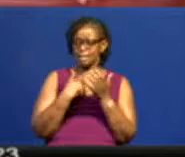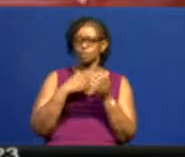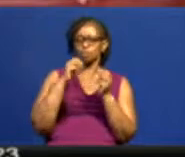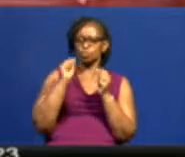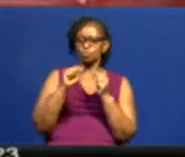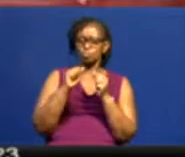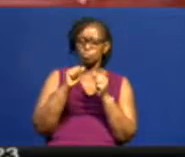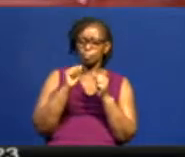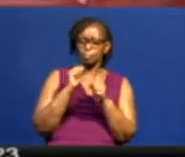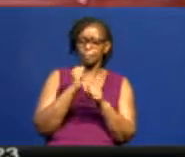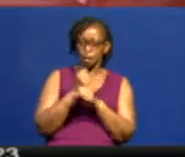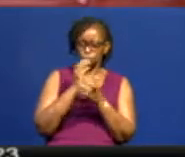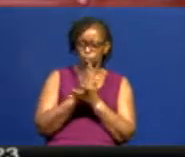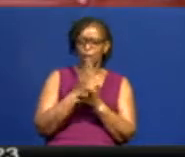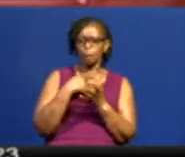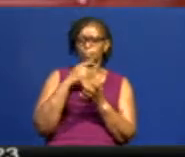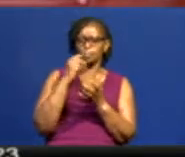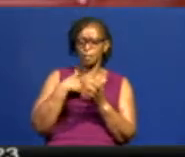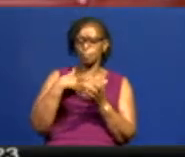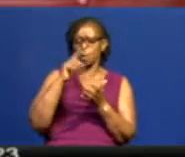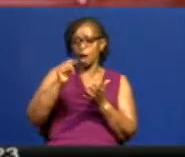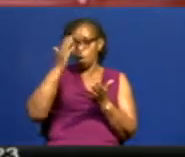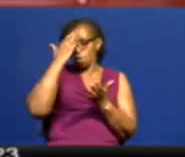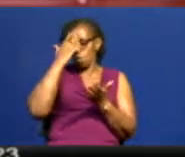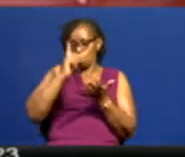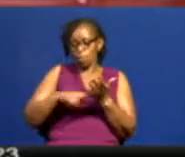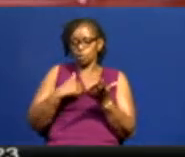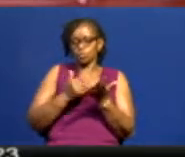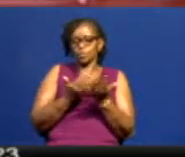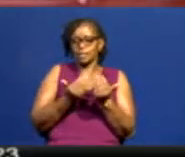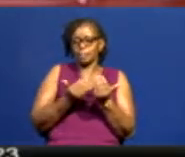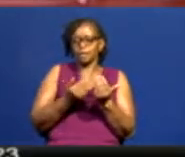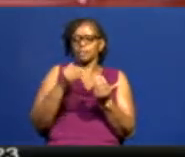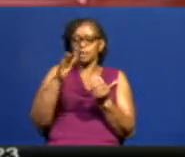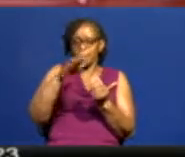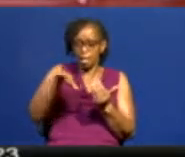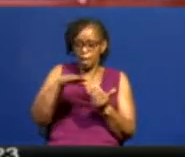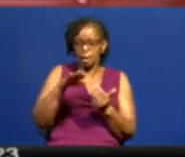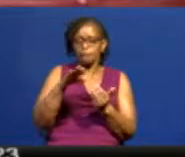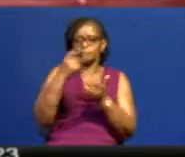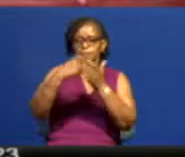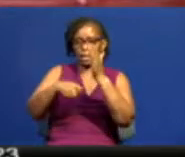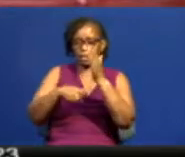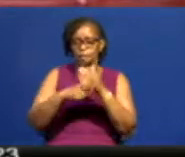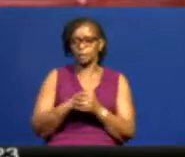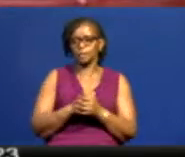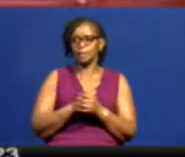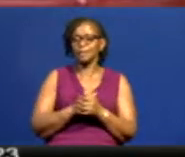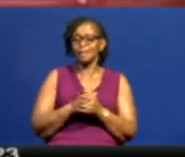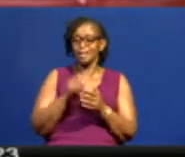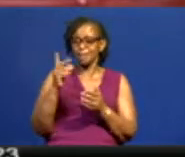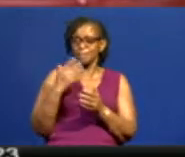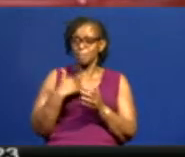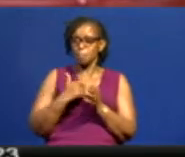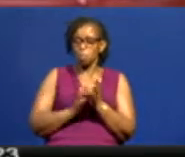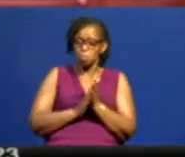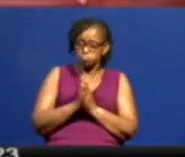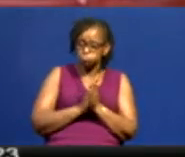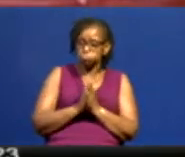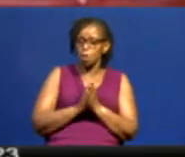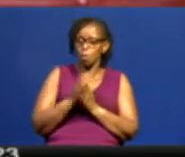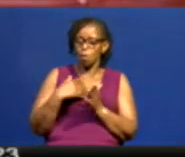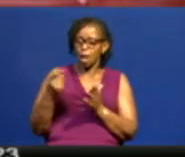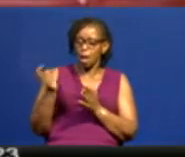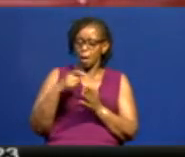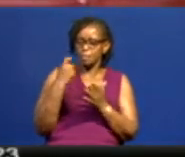do a lot of business, a country to have attraction. Attraction for investment in a country is dependent on the cost of